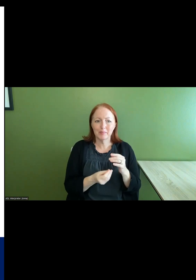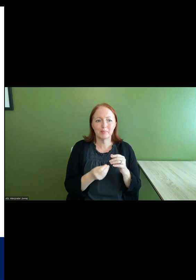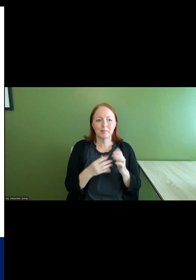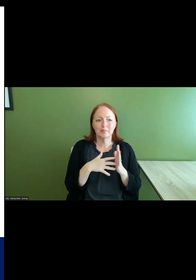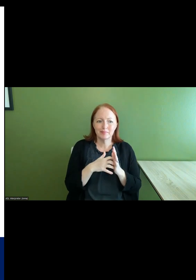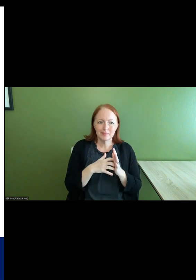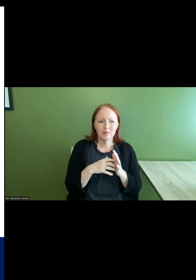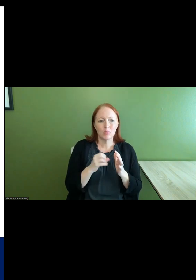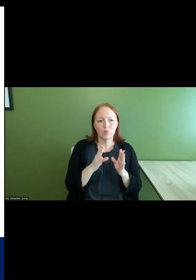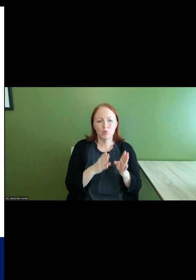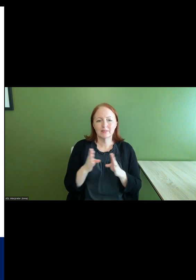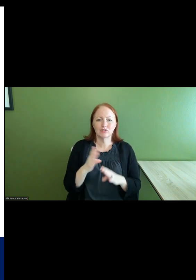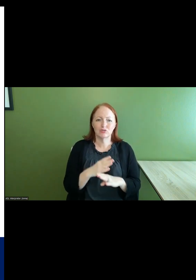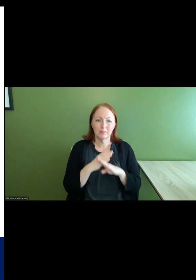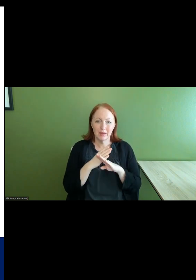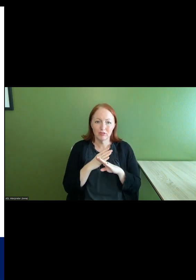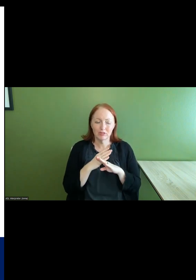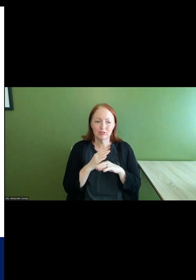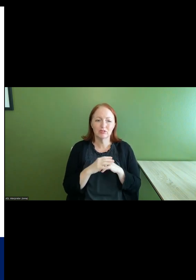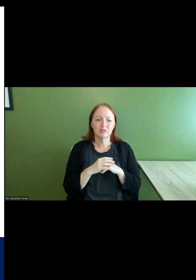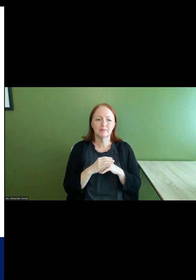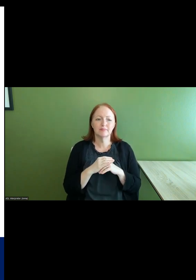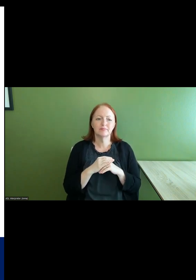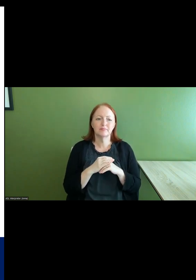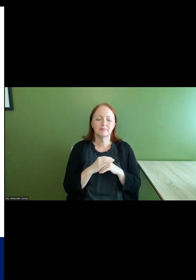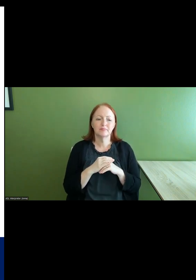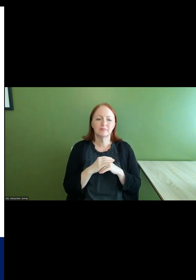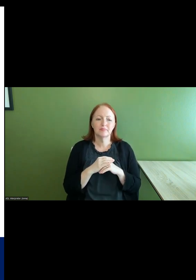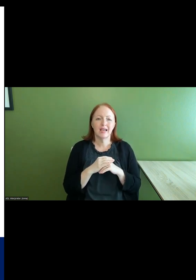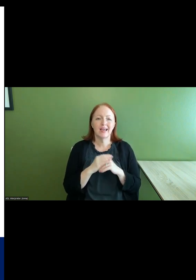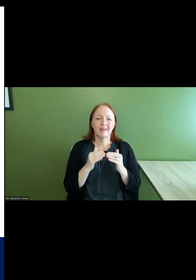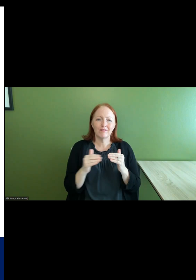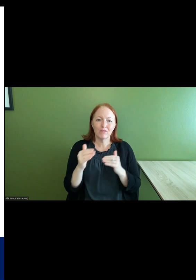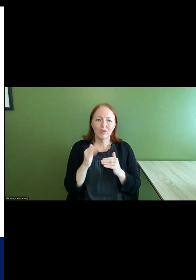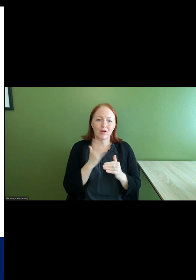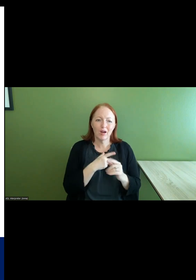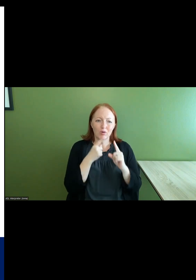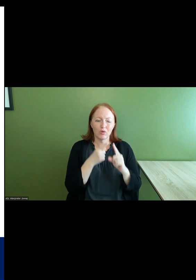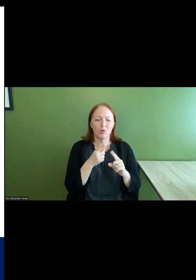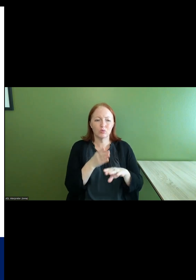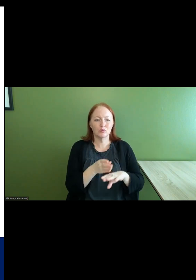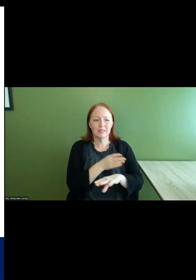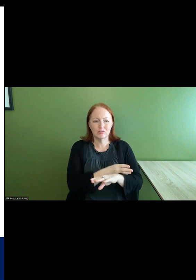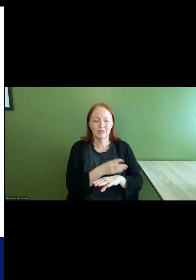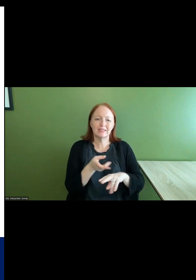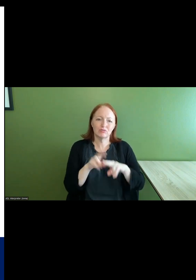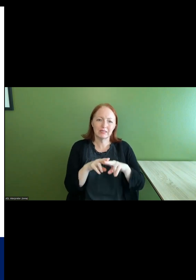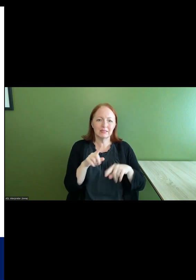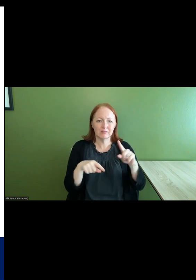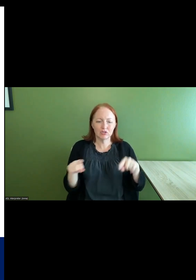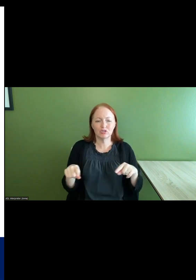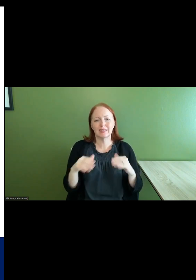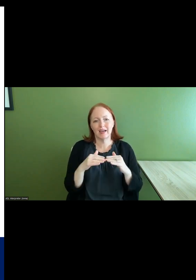and or organizational barriers? And does it further our goals of increased diversity, equity,